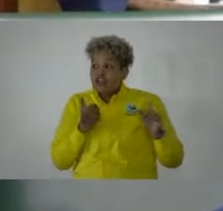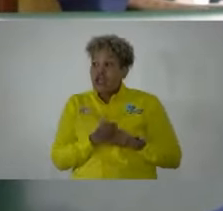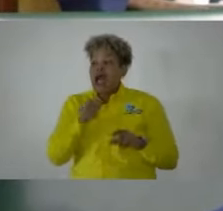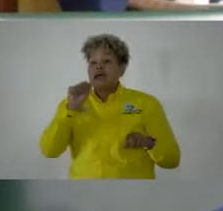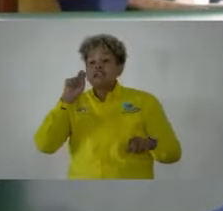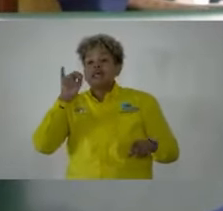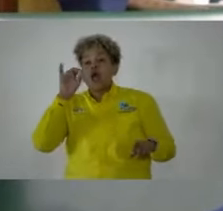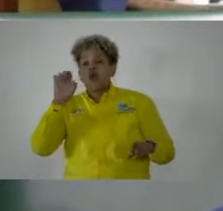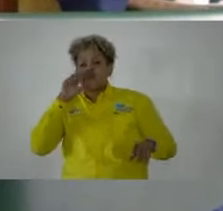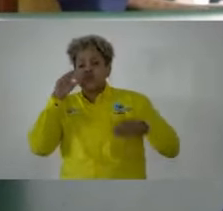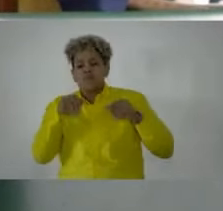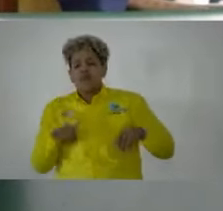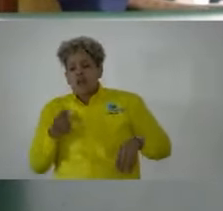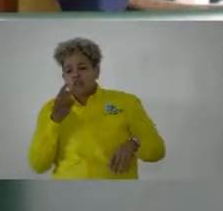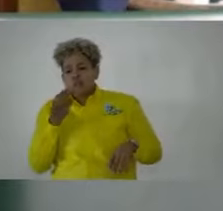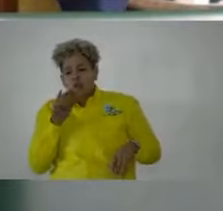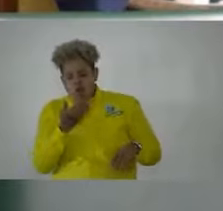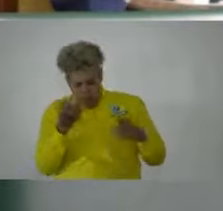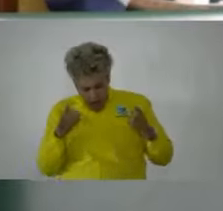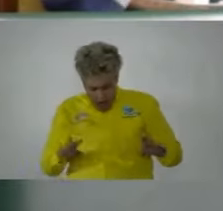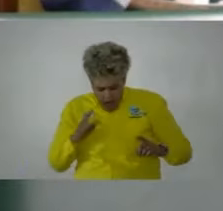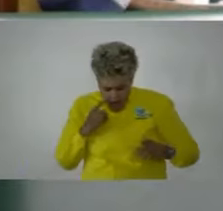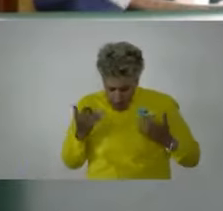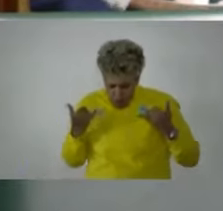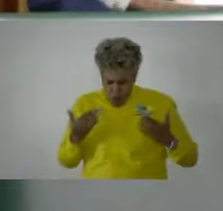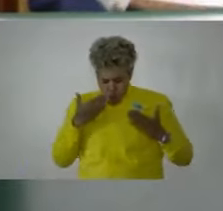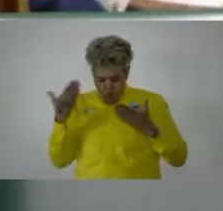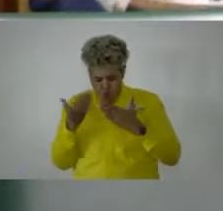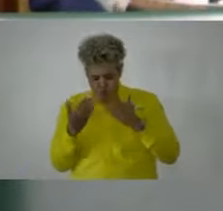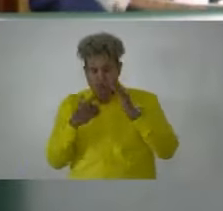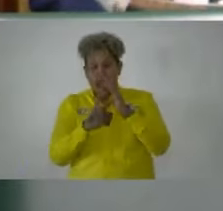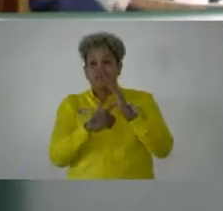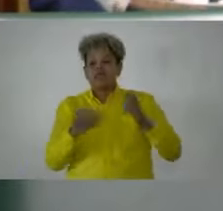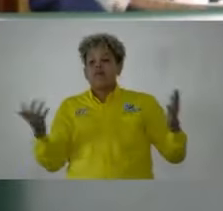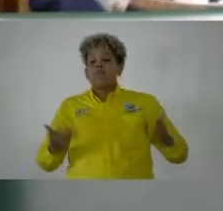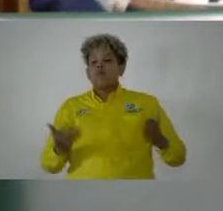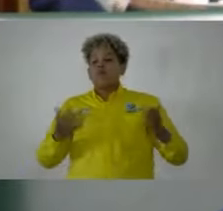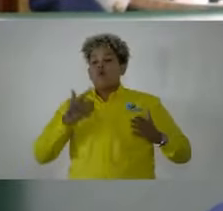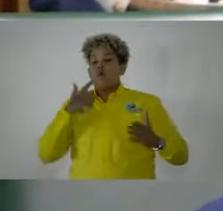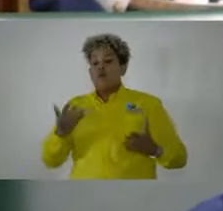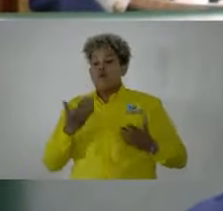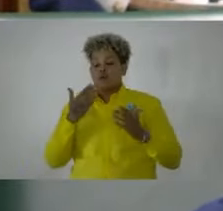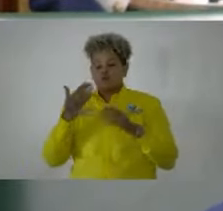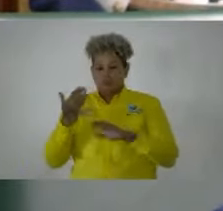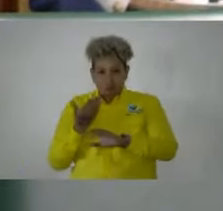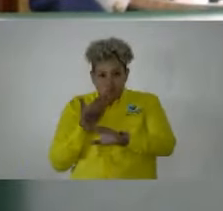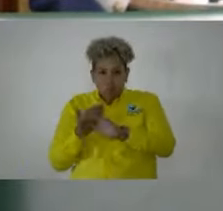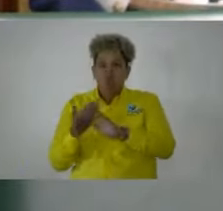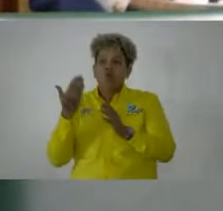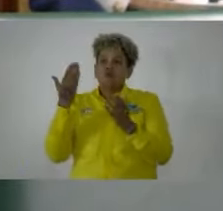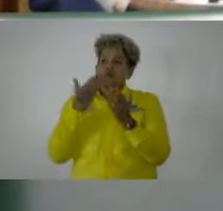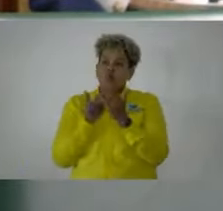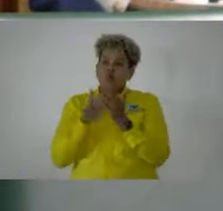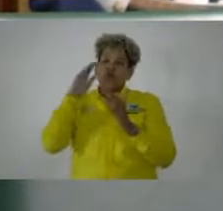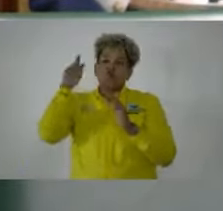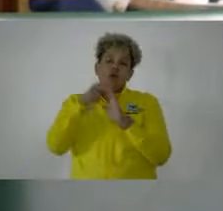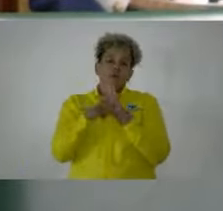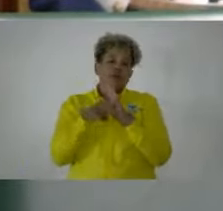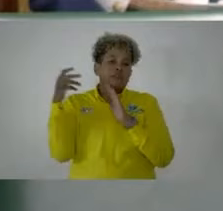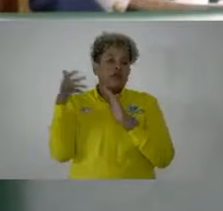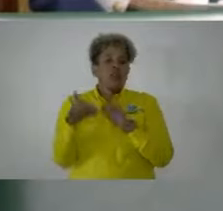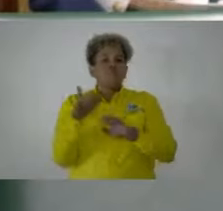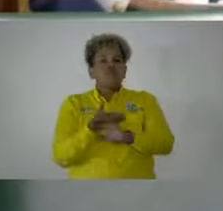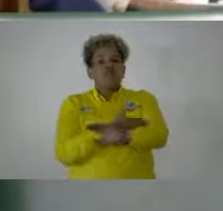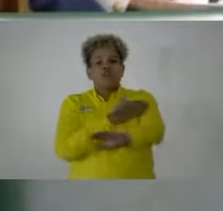Accord, which financed Portmore, are striking examples of what a progressive, principled foreign policy has done for our people in the